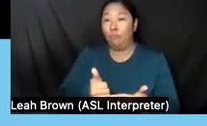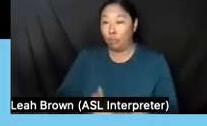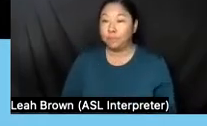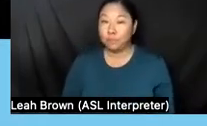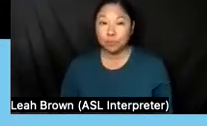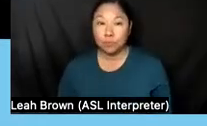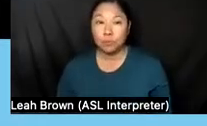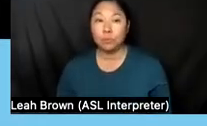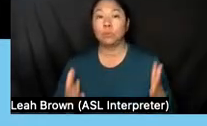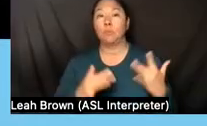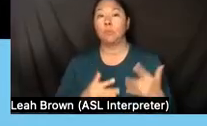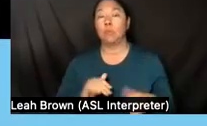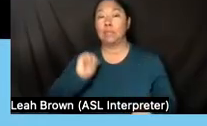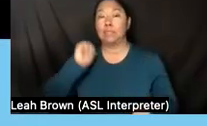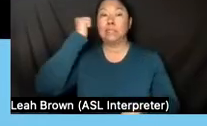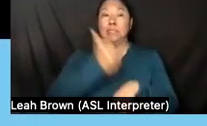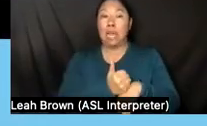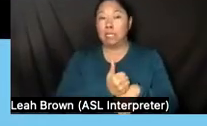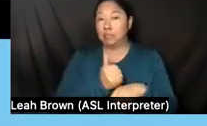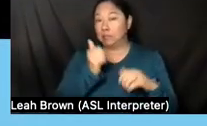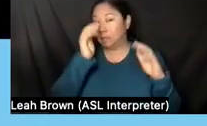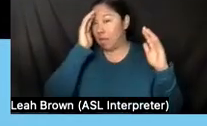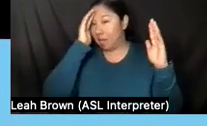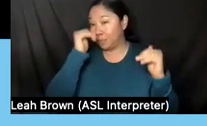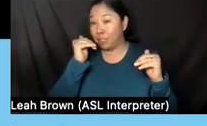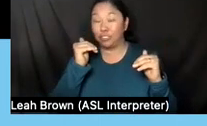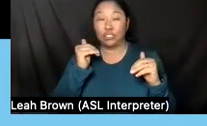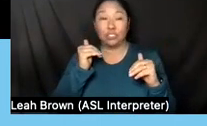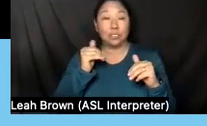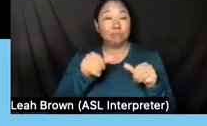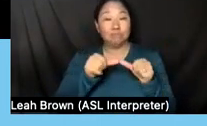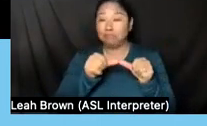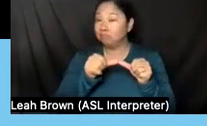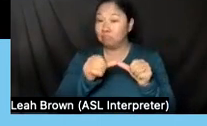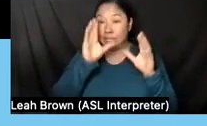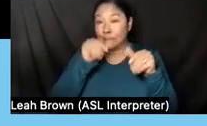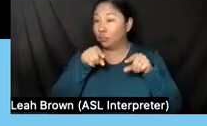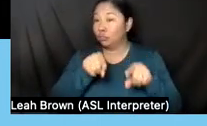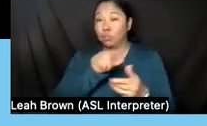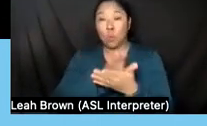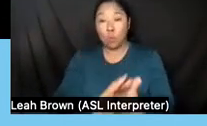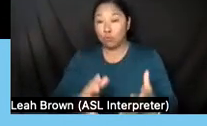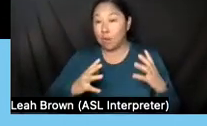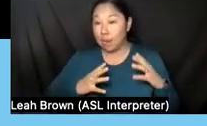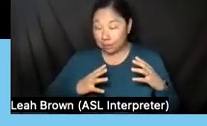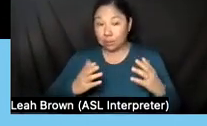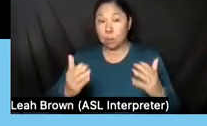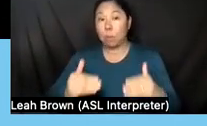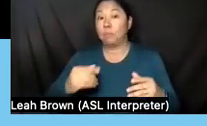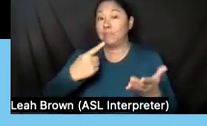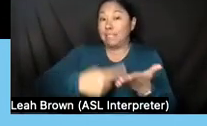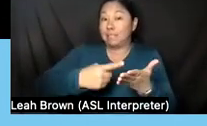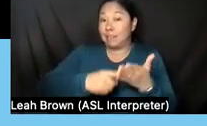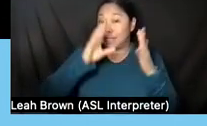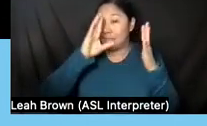Setting realistic expectations. So keep consistent expectations during those school breaks. Discuss expectations with your children.